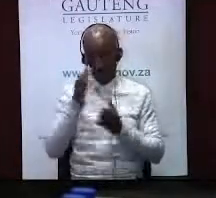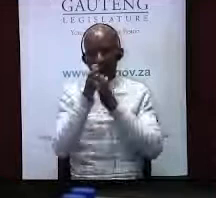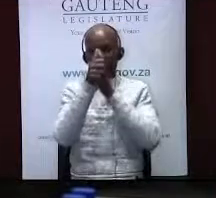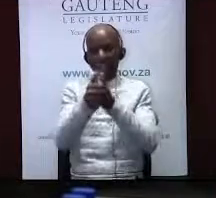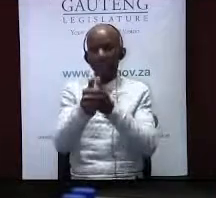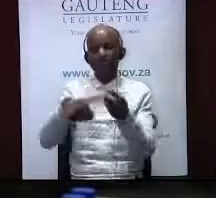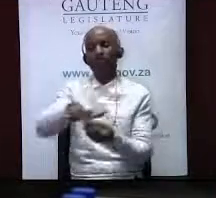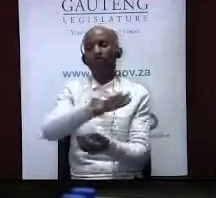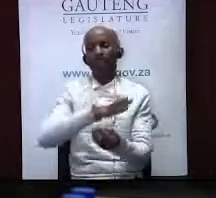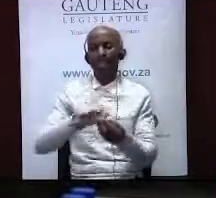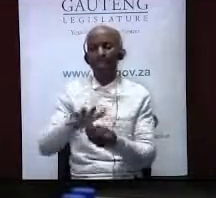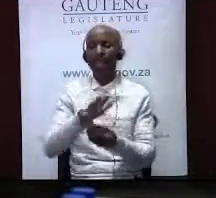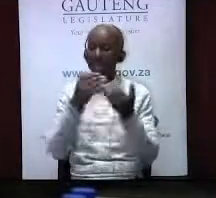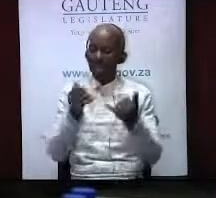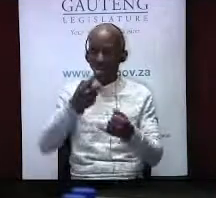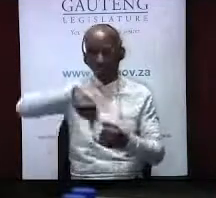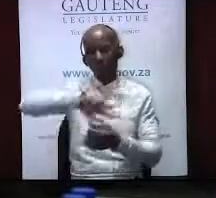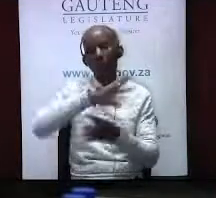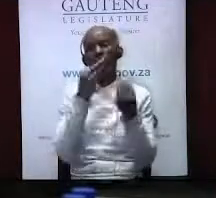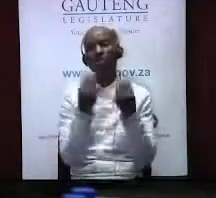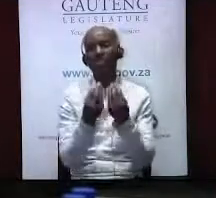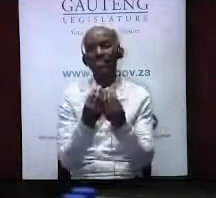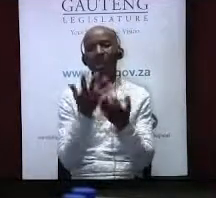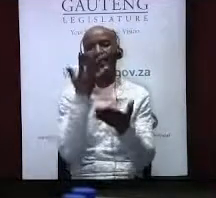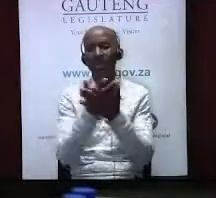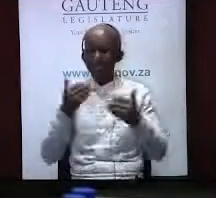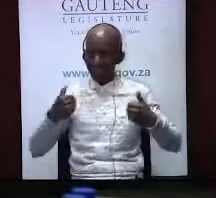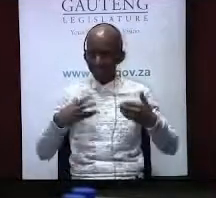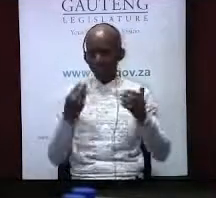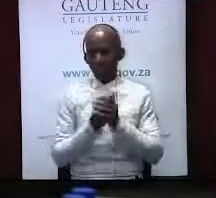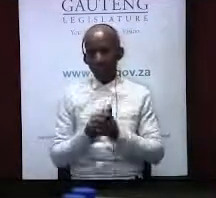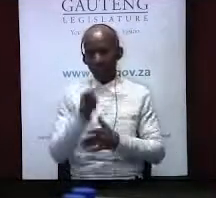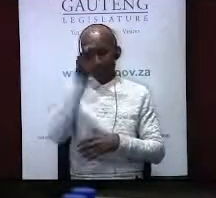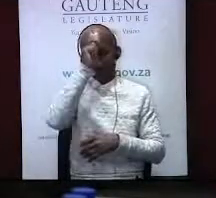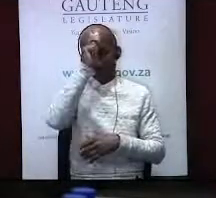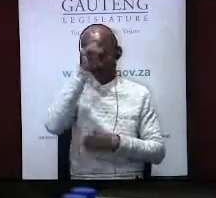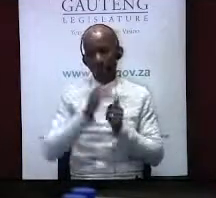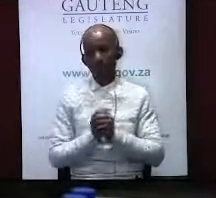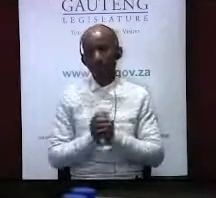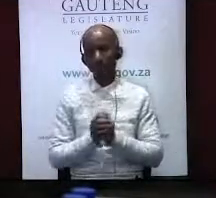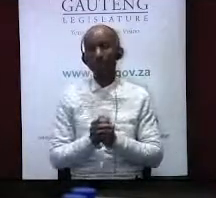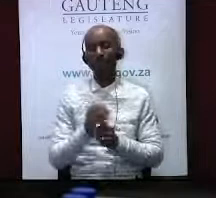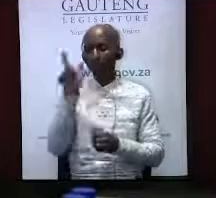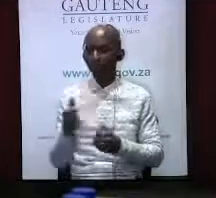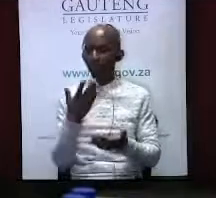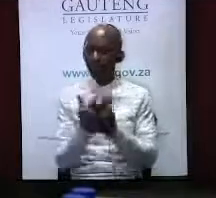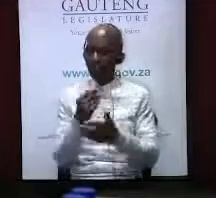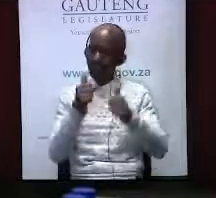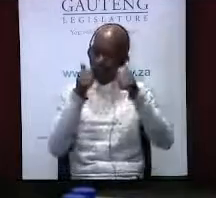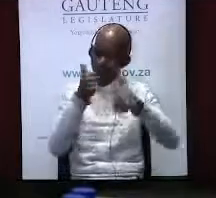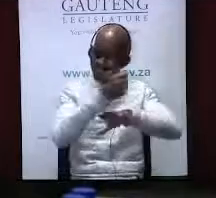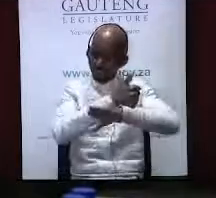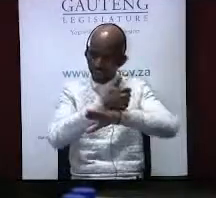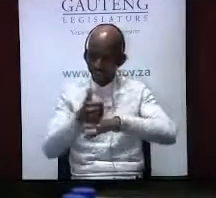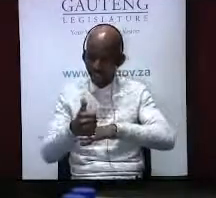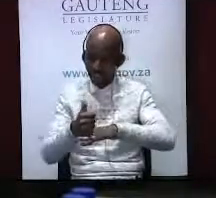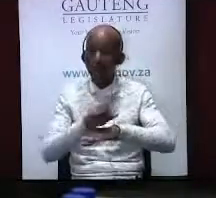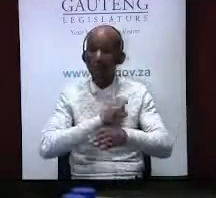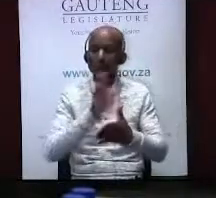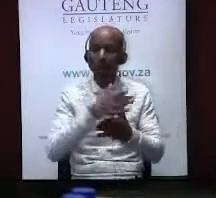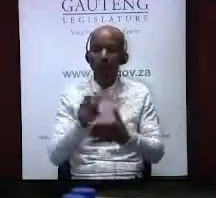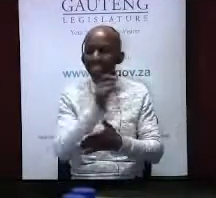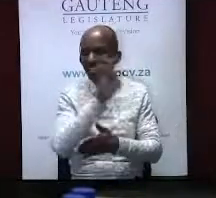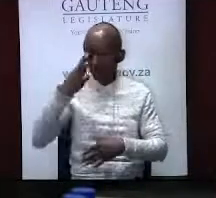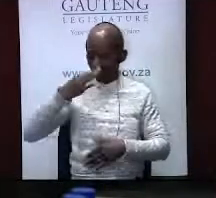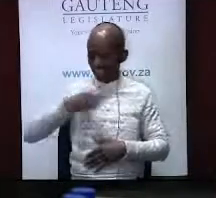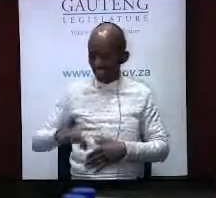the families. So everything must start with them. They are the ones who should have a good foundation. Because if